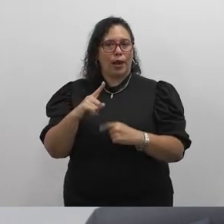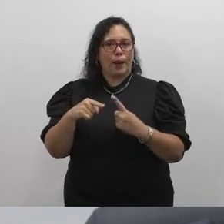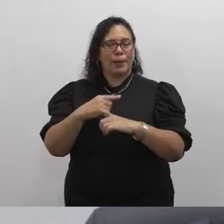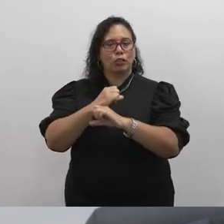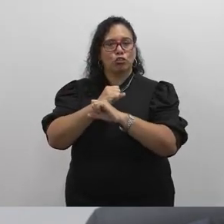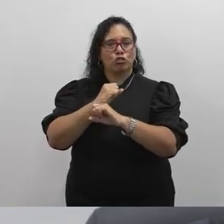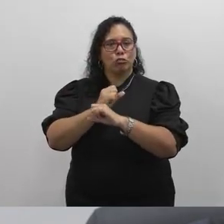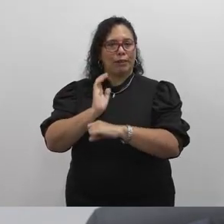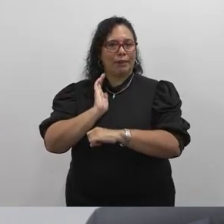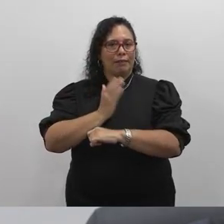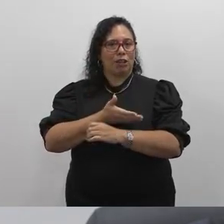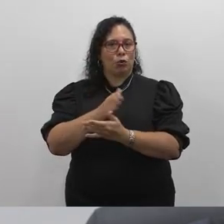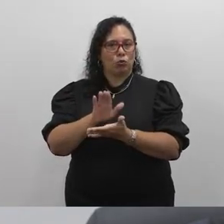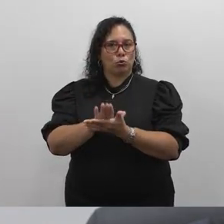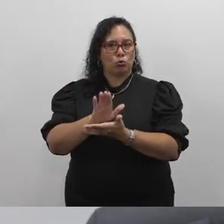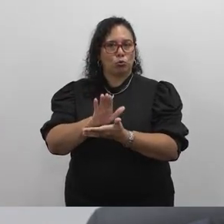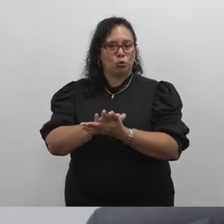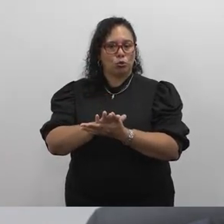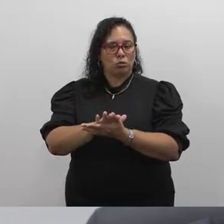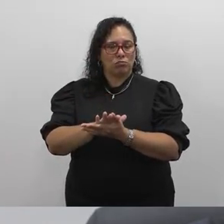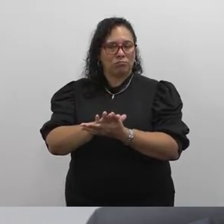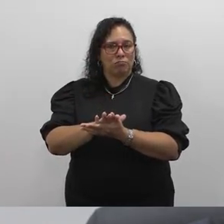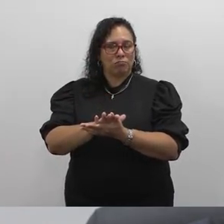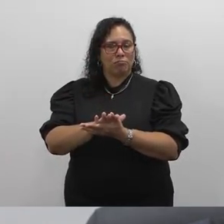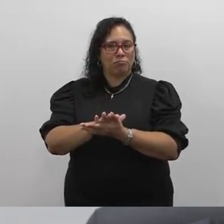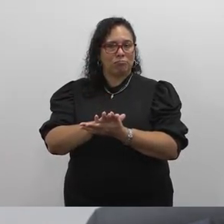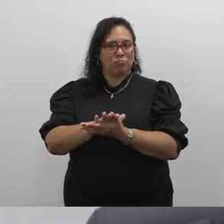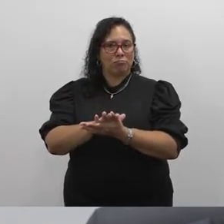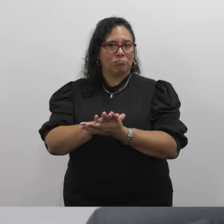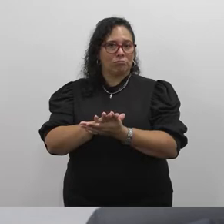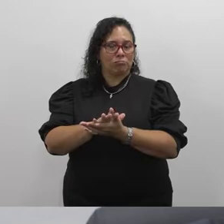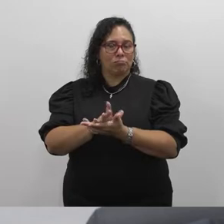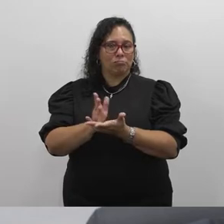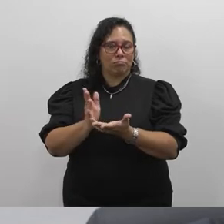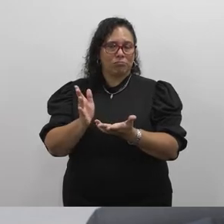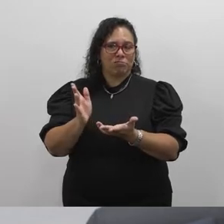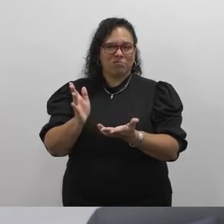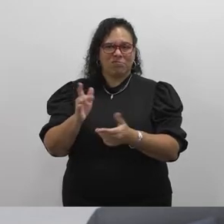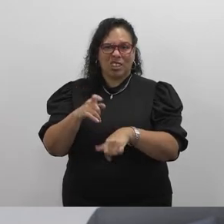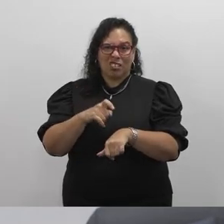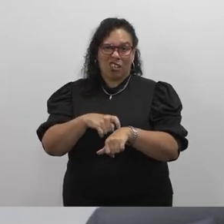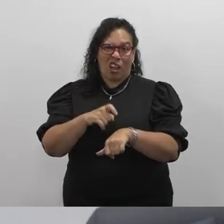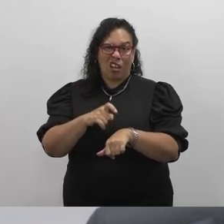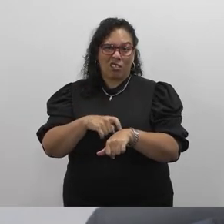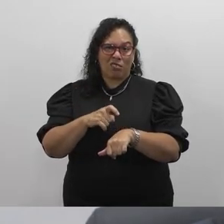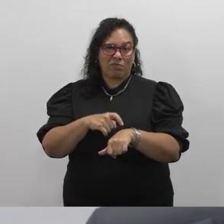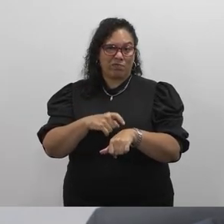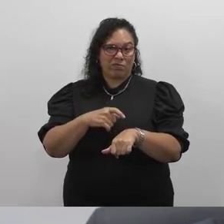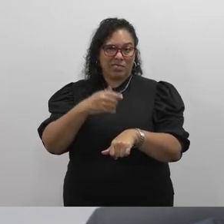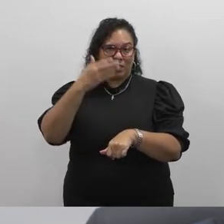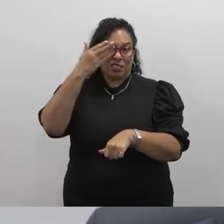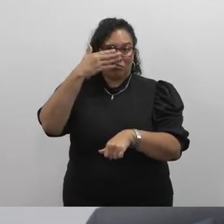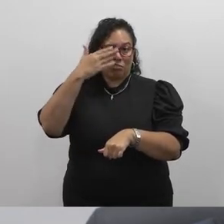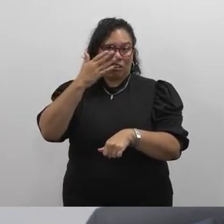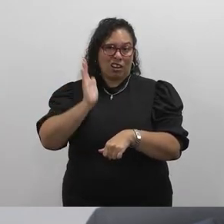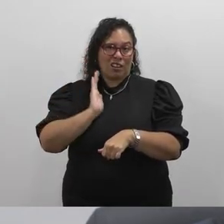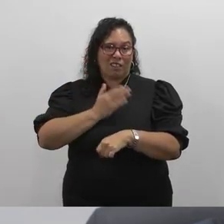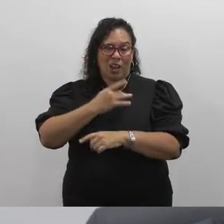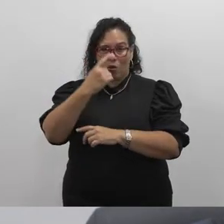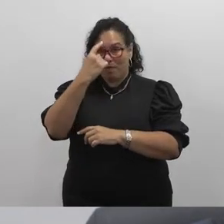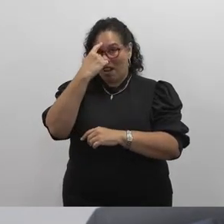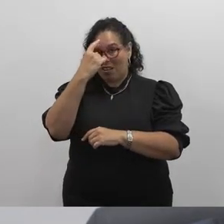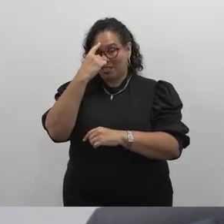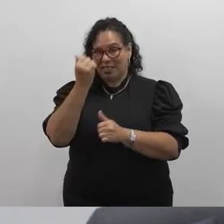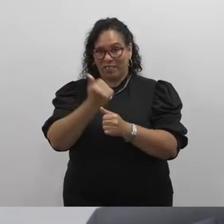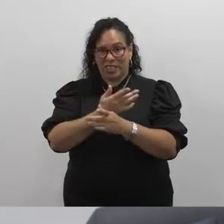of our schools at a time where it's really at the forefront of our minds, of everything going